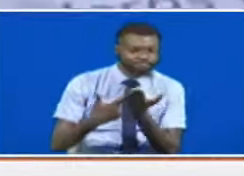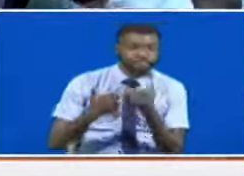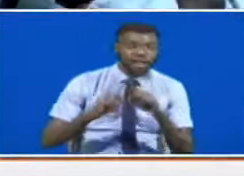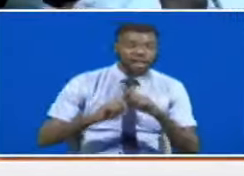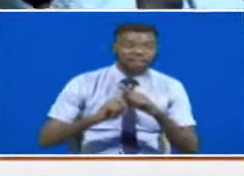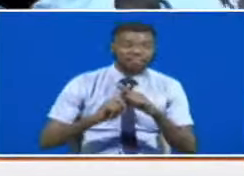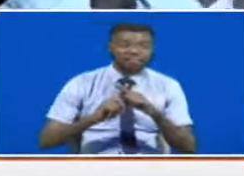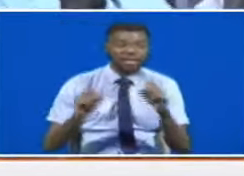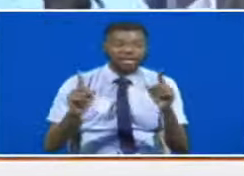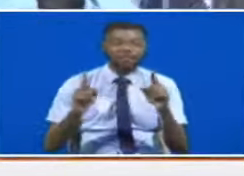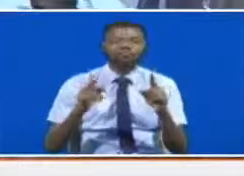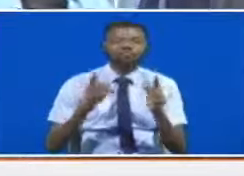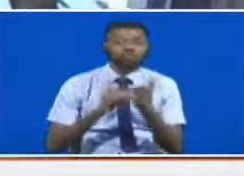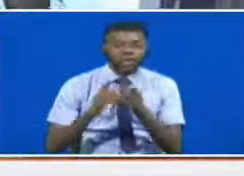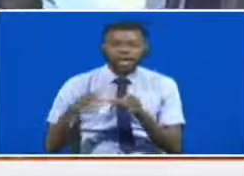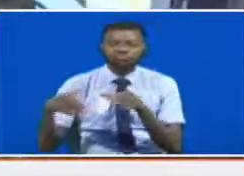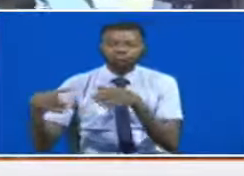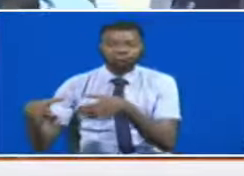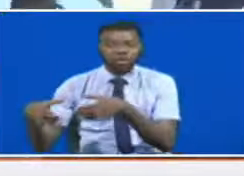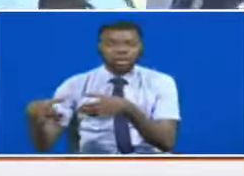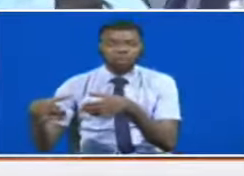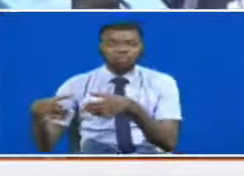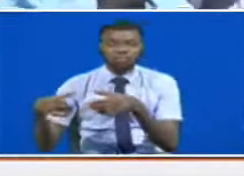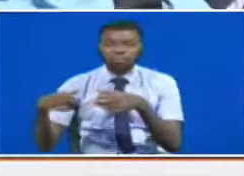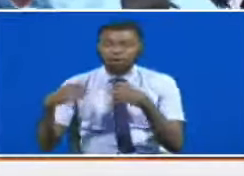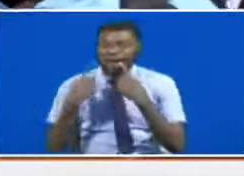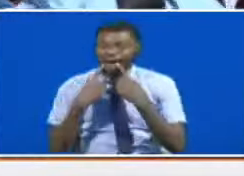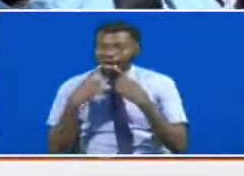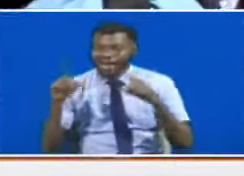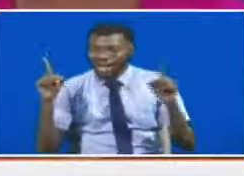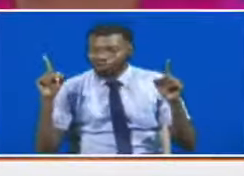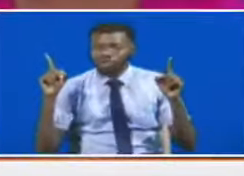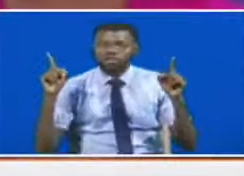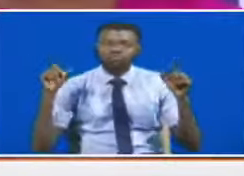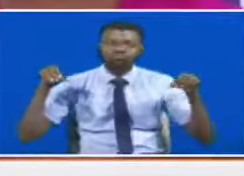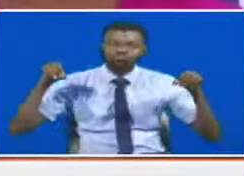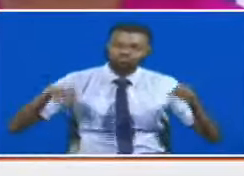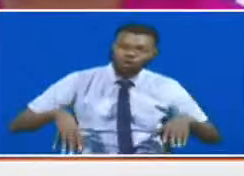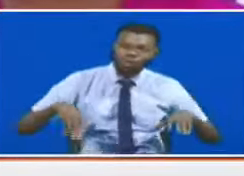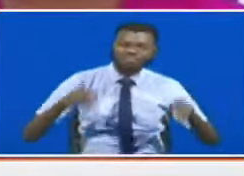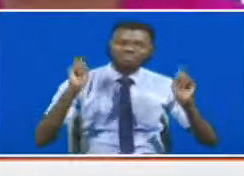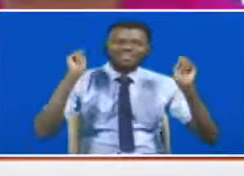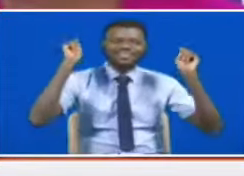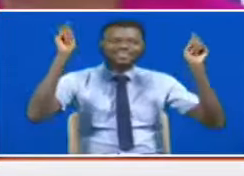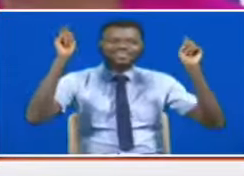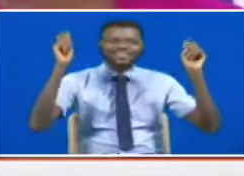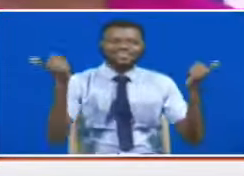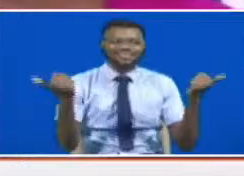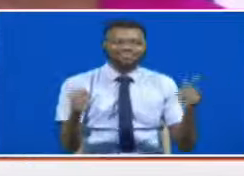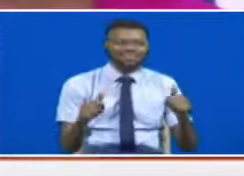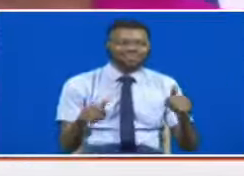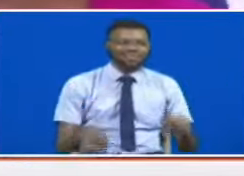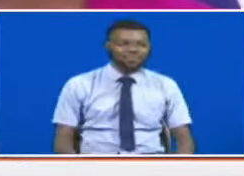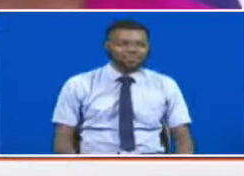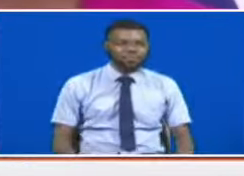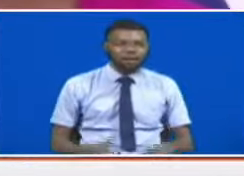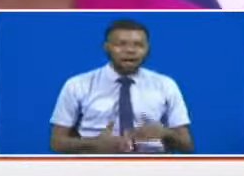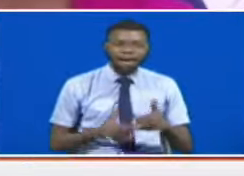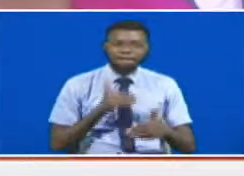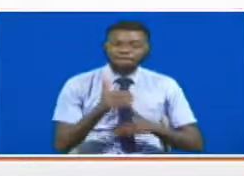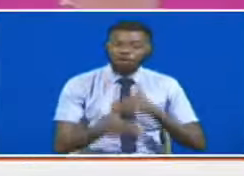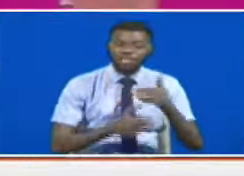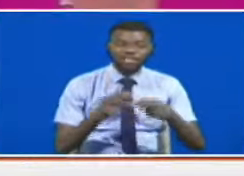union KMPDU as they vote on whether to call off the strike or suspend it. We are almost at the tail end of this process, so we are waiting